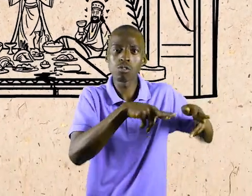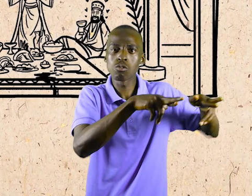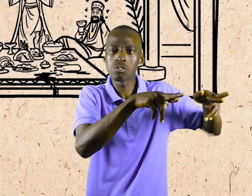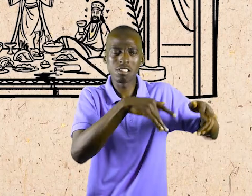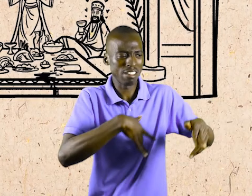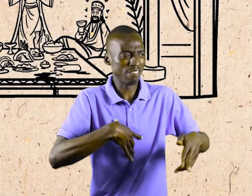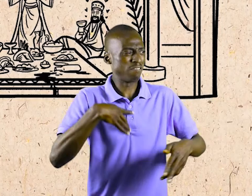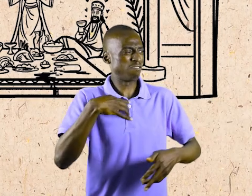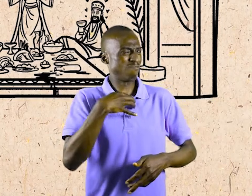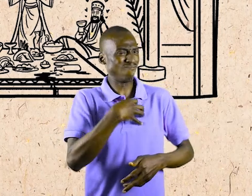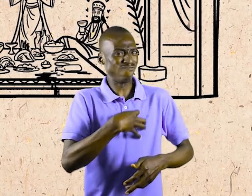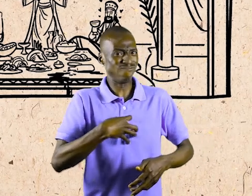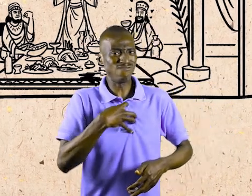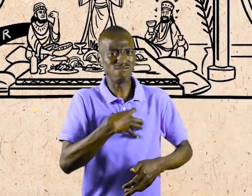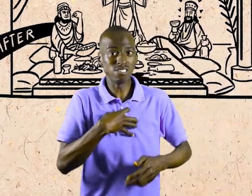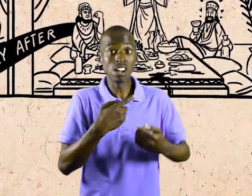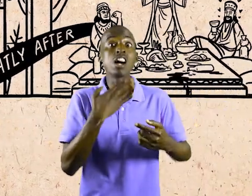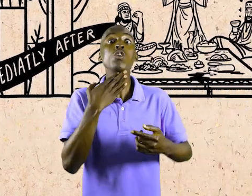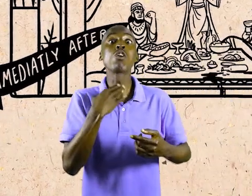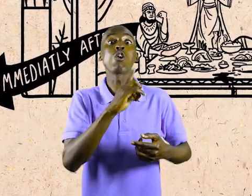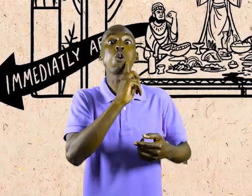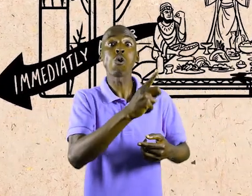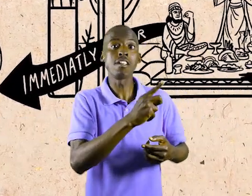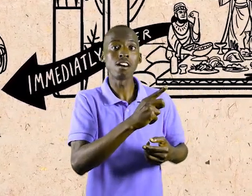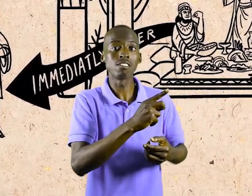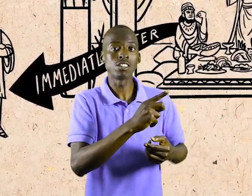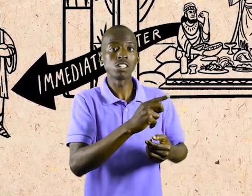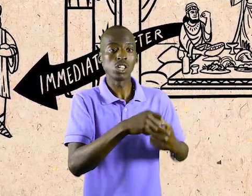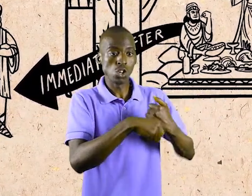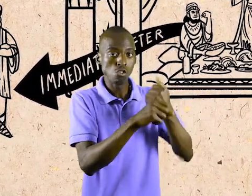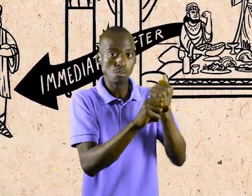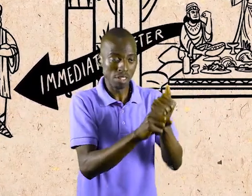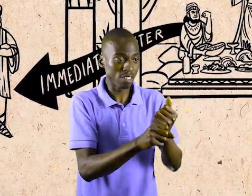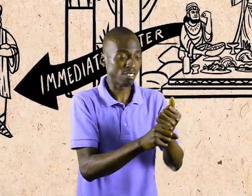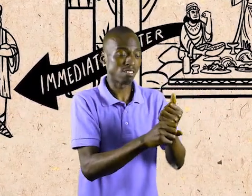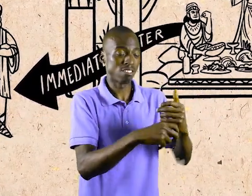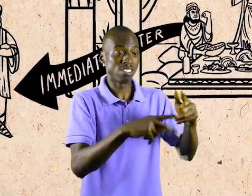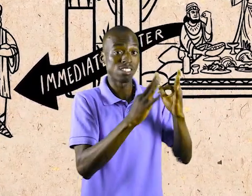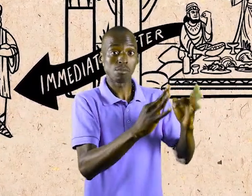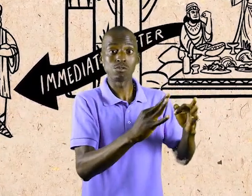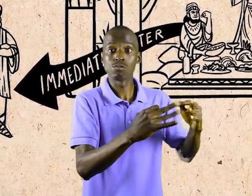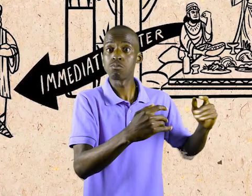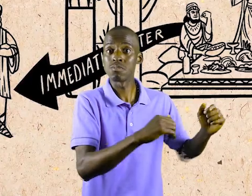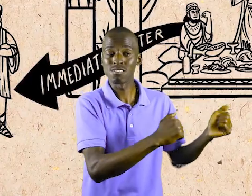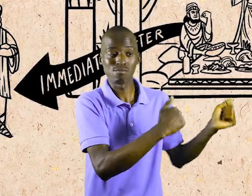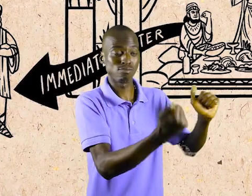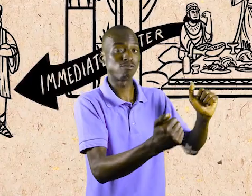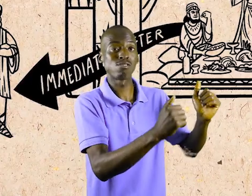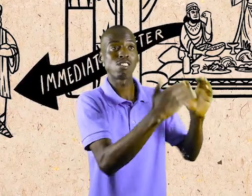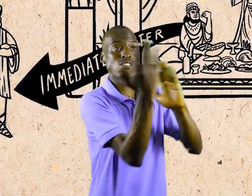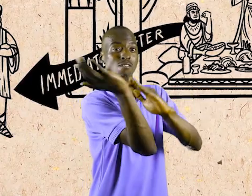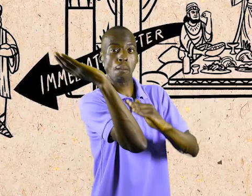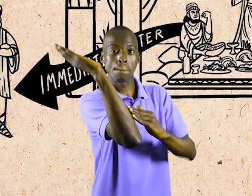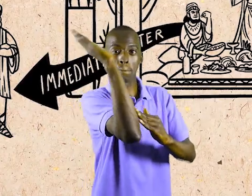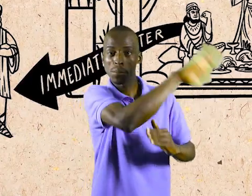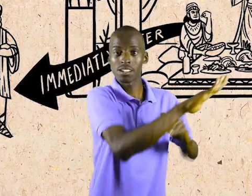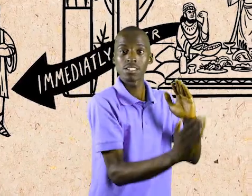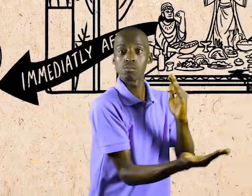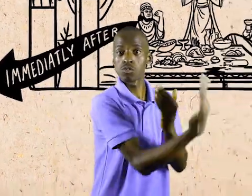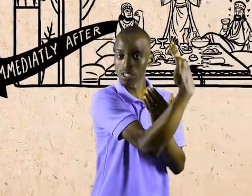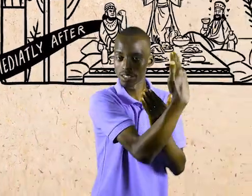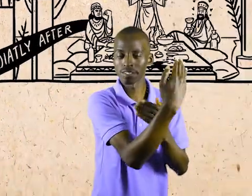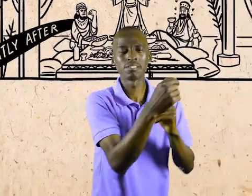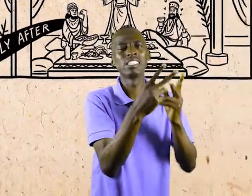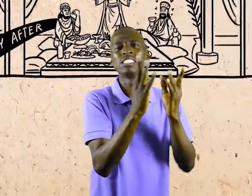He fumes with anger, and he orders that a tall stake be built so that Mordecai can be impaled upon it in the morning.